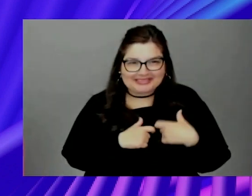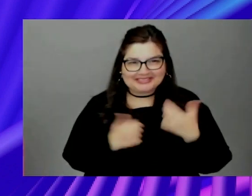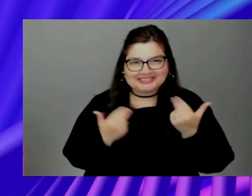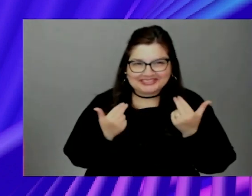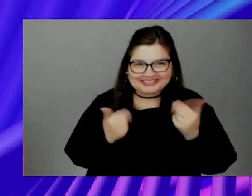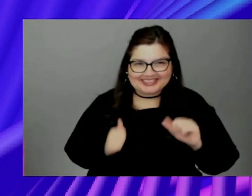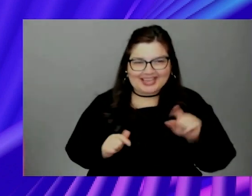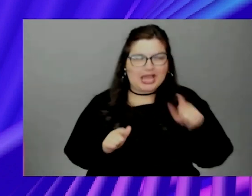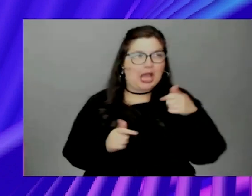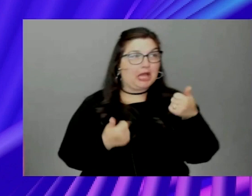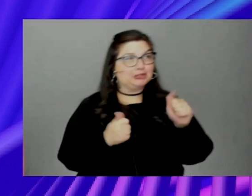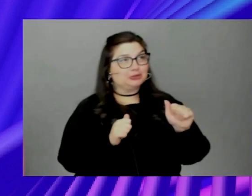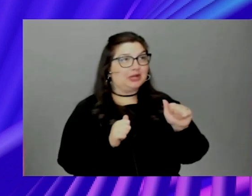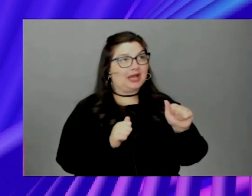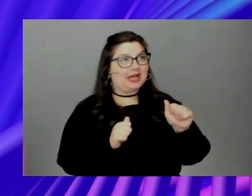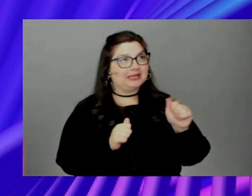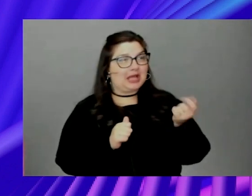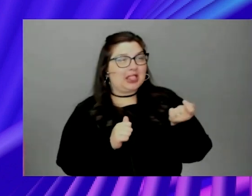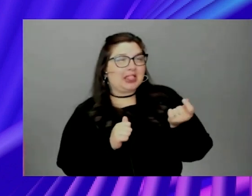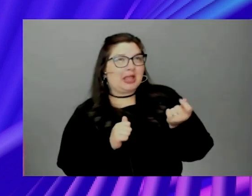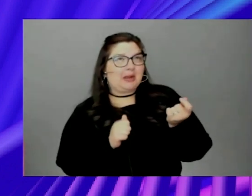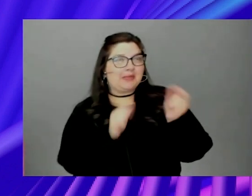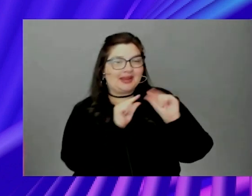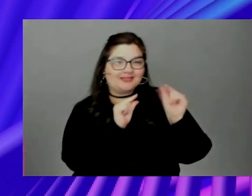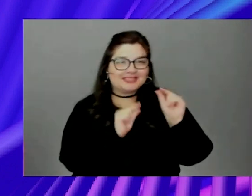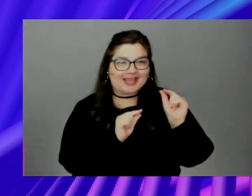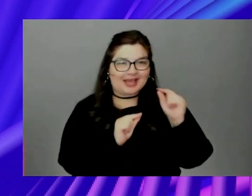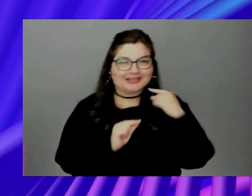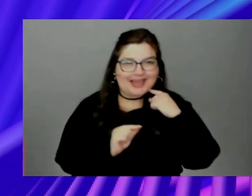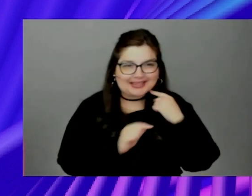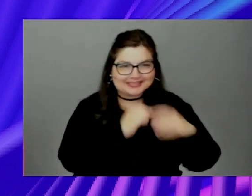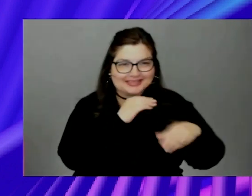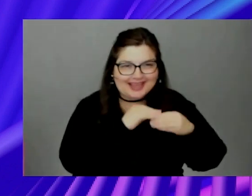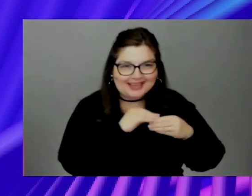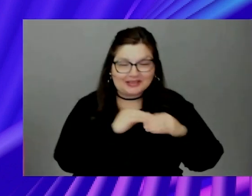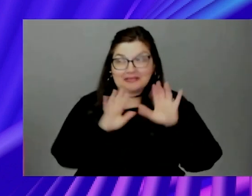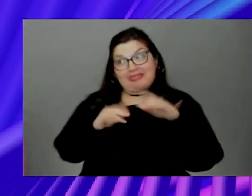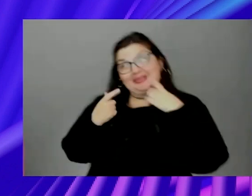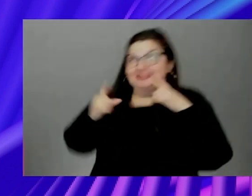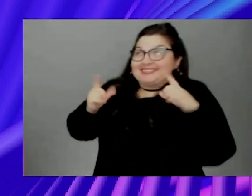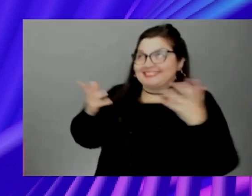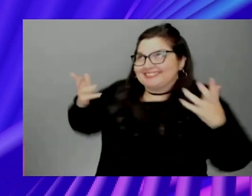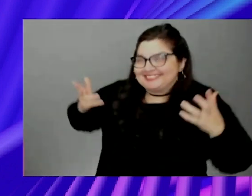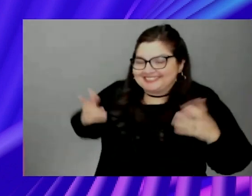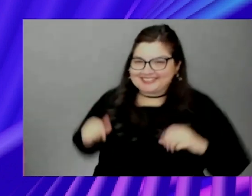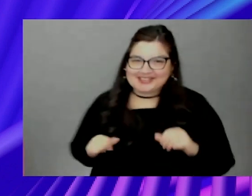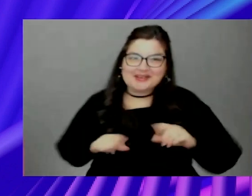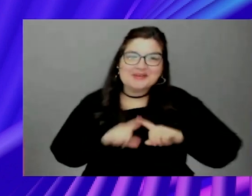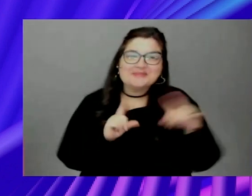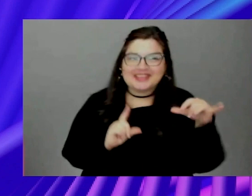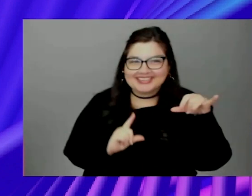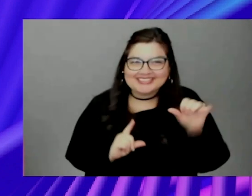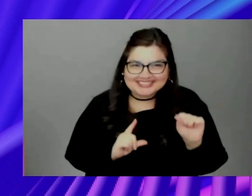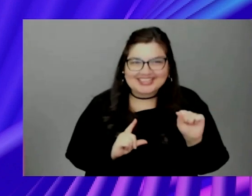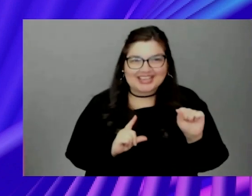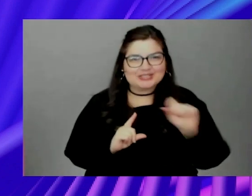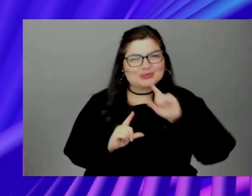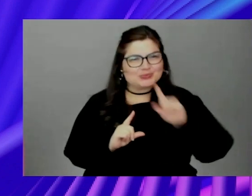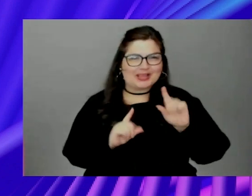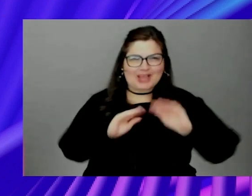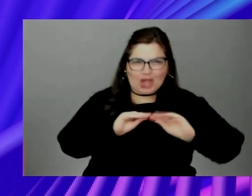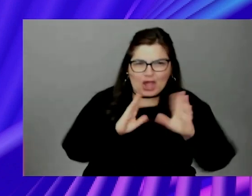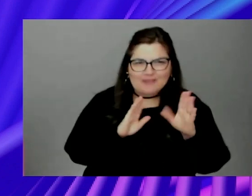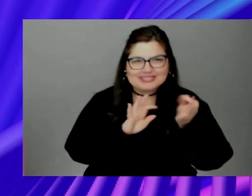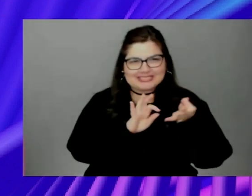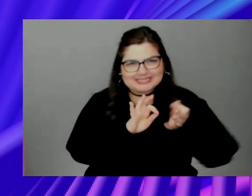of an Italian accent on that one. But yeah, that works. Yeah. So yeah, this is a very obviously simple application.